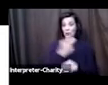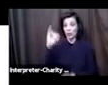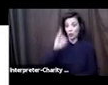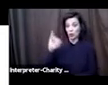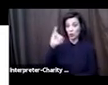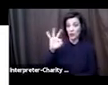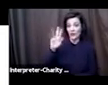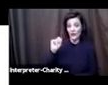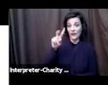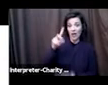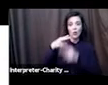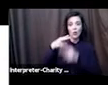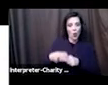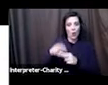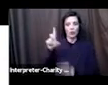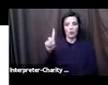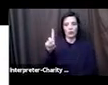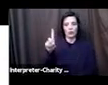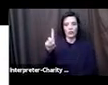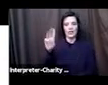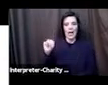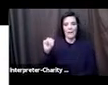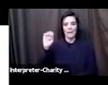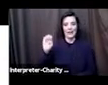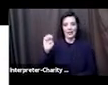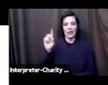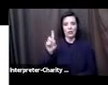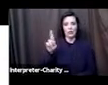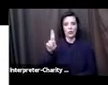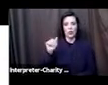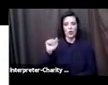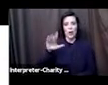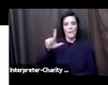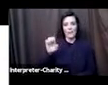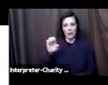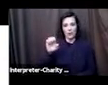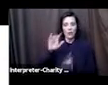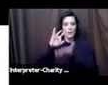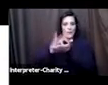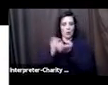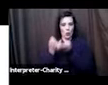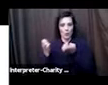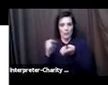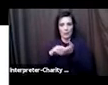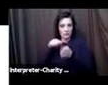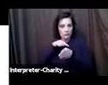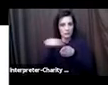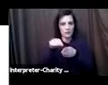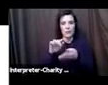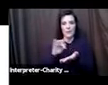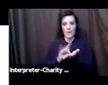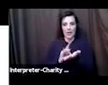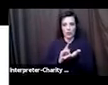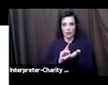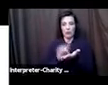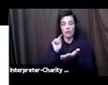of durable medical equipment or DME. And so that means it's a dedicated communication device. So that means it's going to have certain features